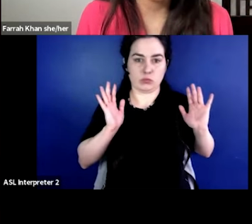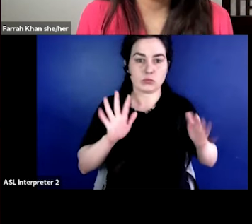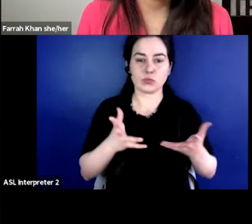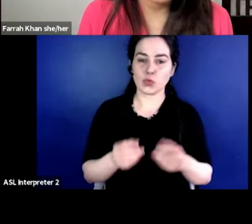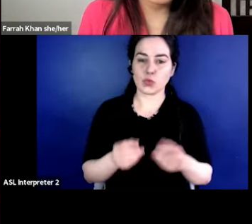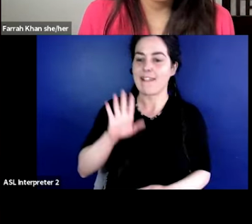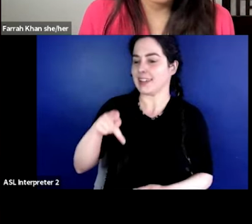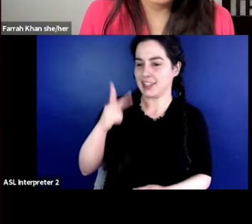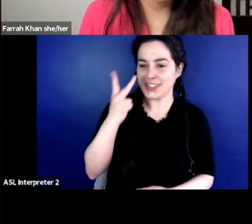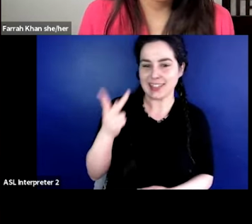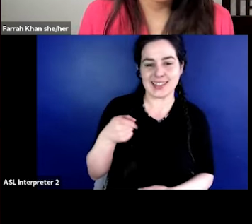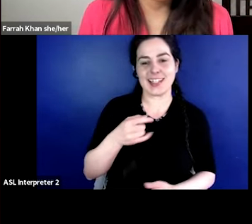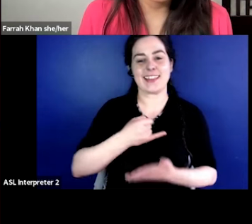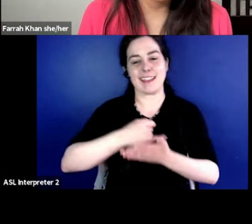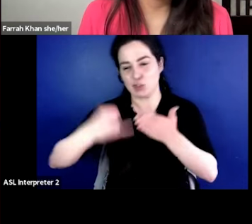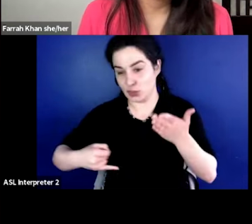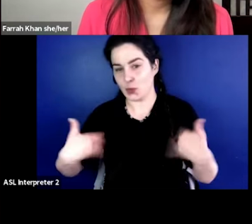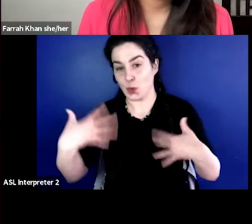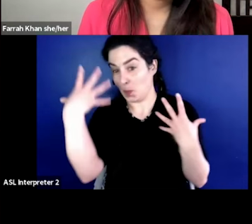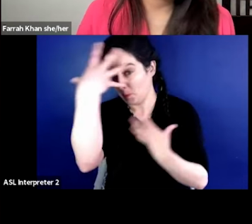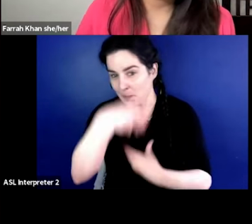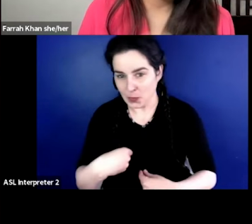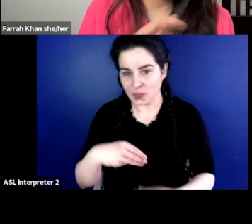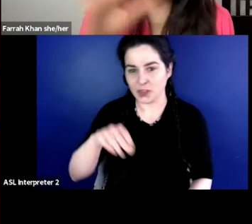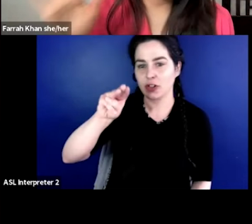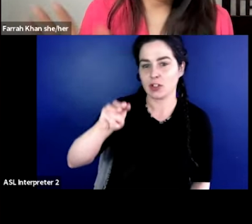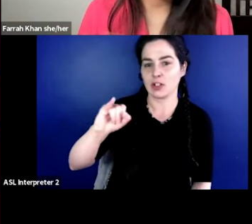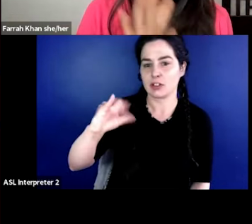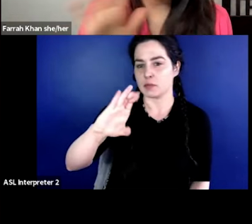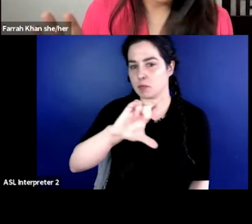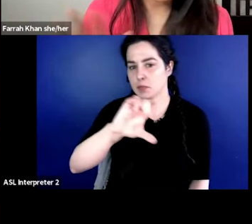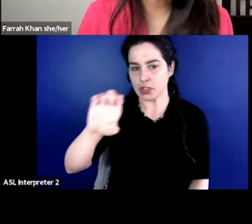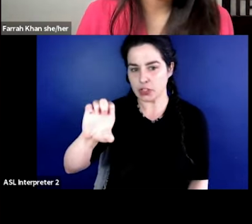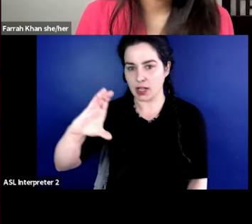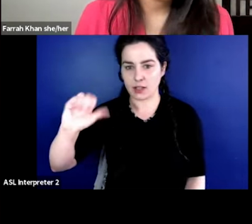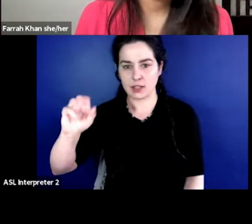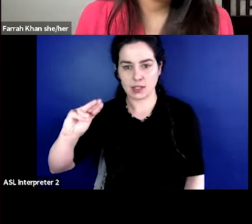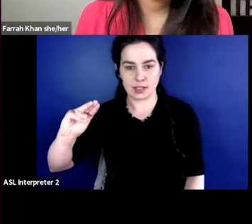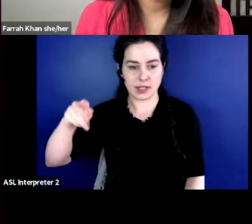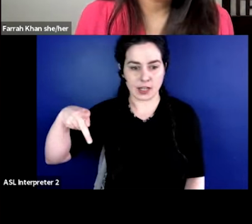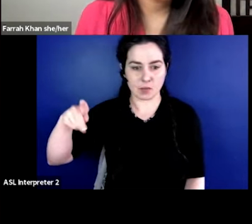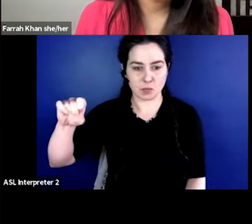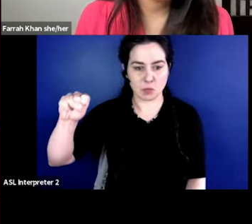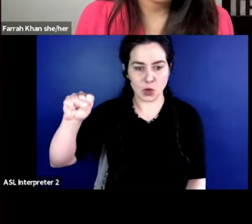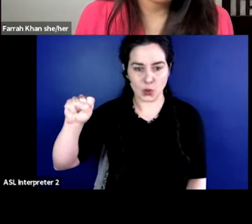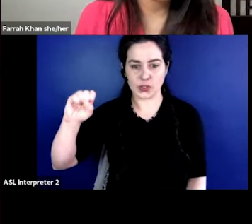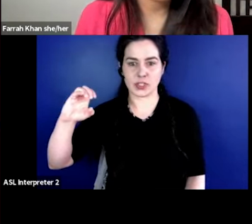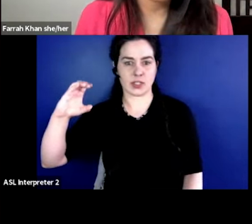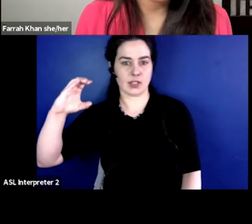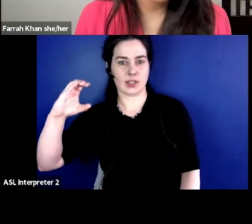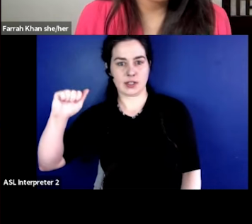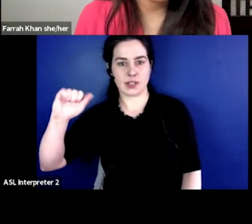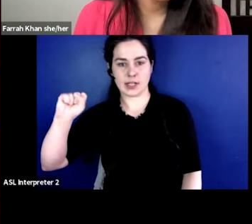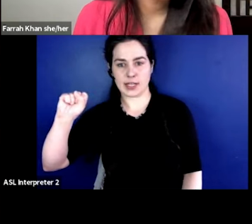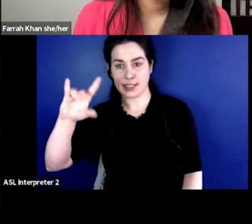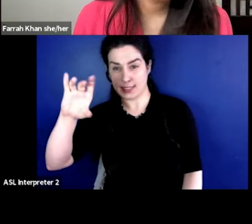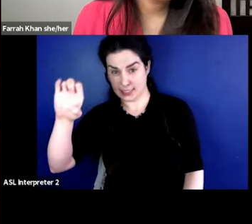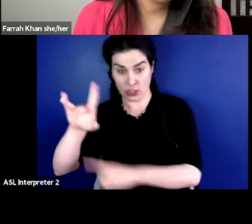are beautiful. Michelle Campos Castillo did a lot of the Courage to Act covers. And then we worked with